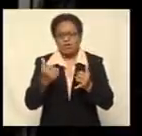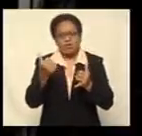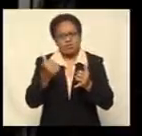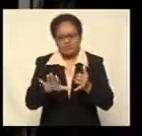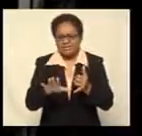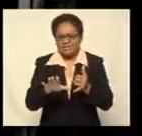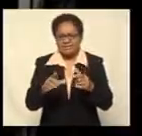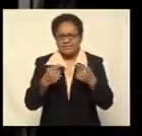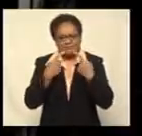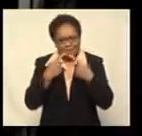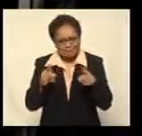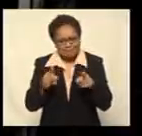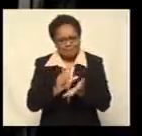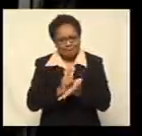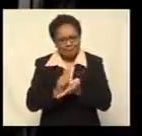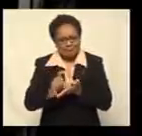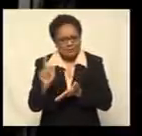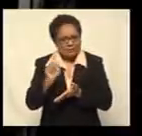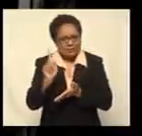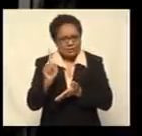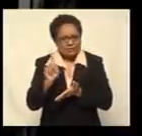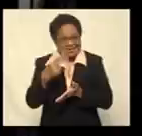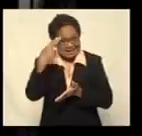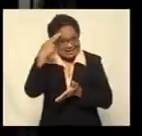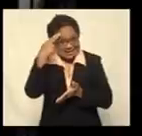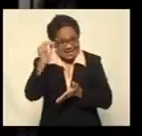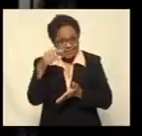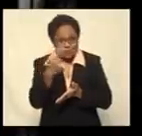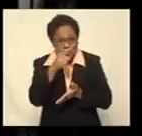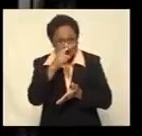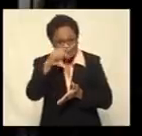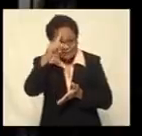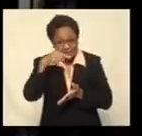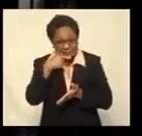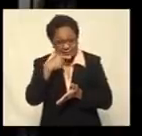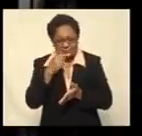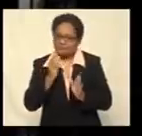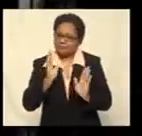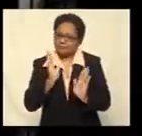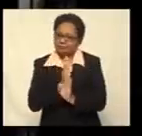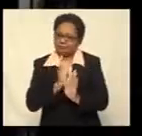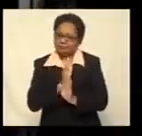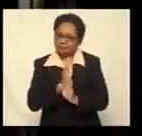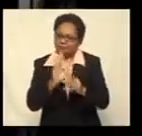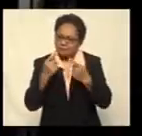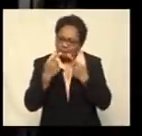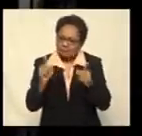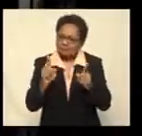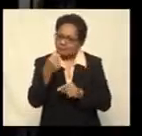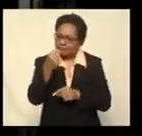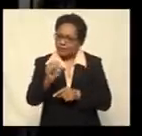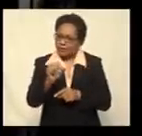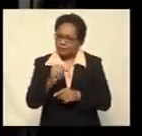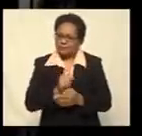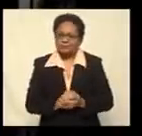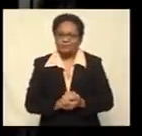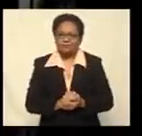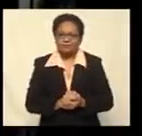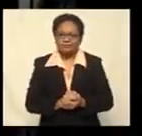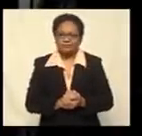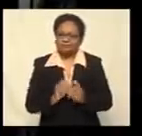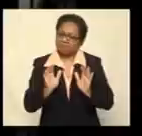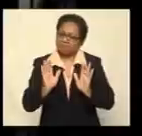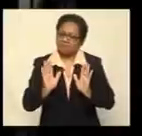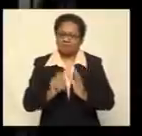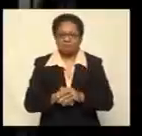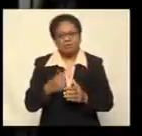clear that they will not reveal the identity or the information of all our COVID-19 patients. Simple as that. They will never